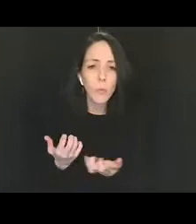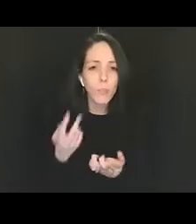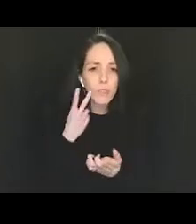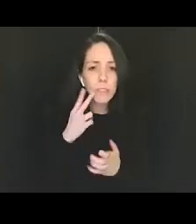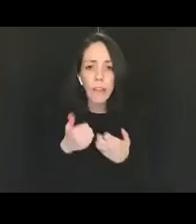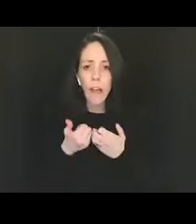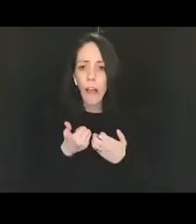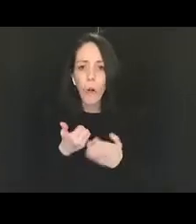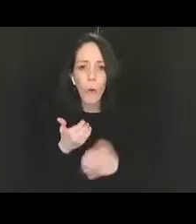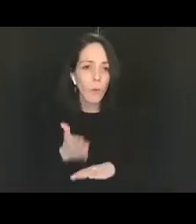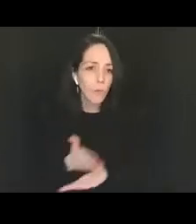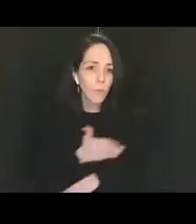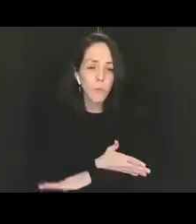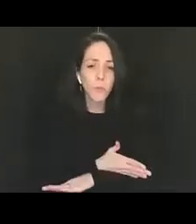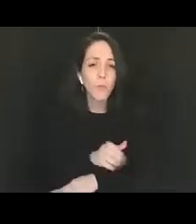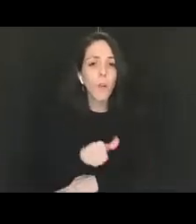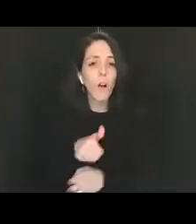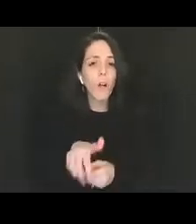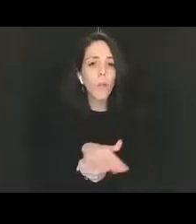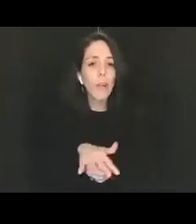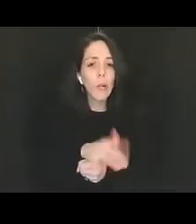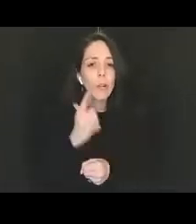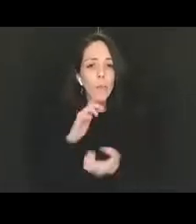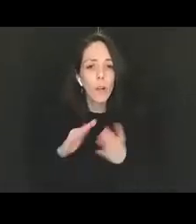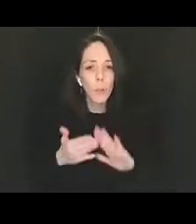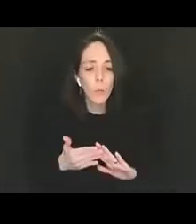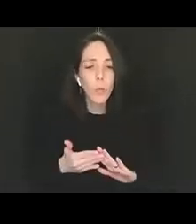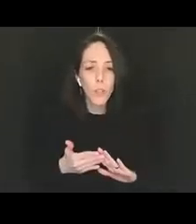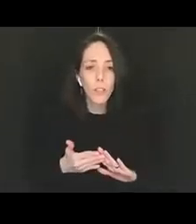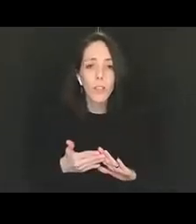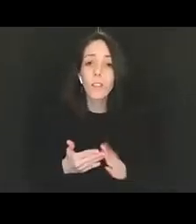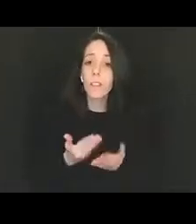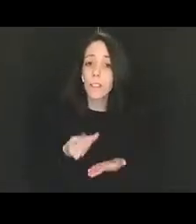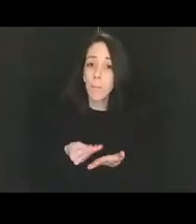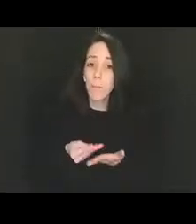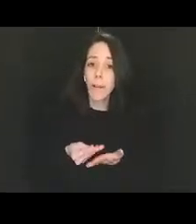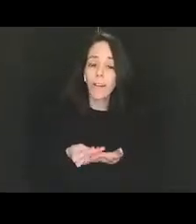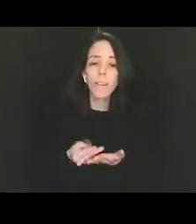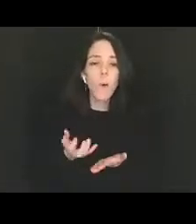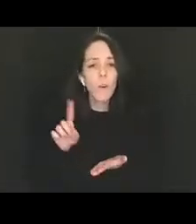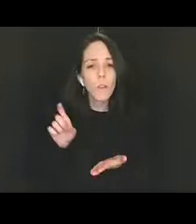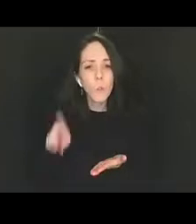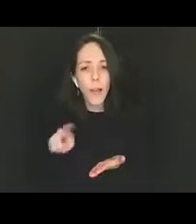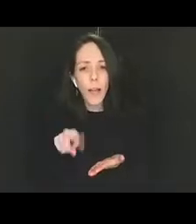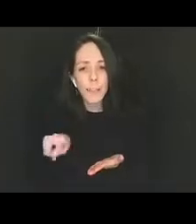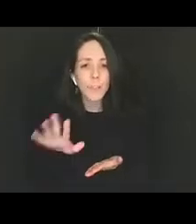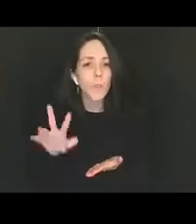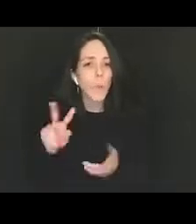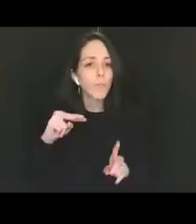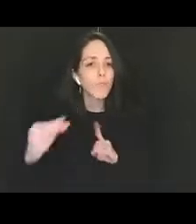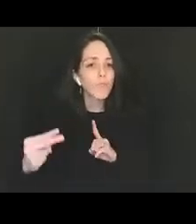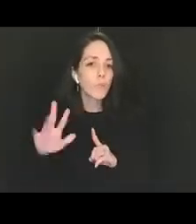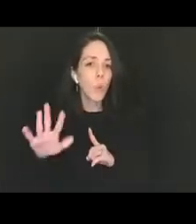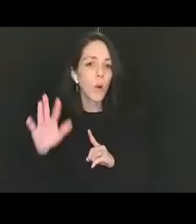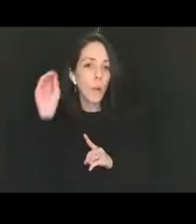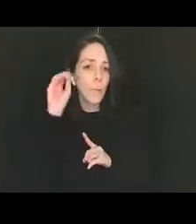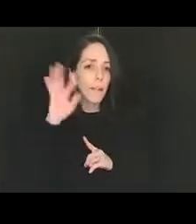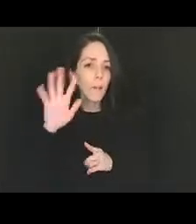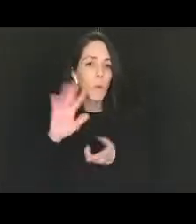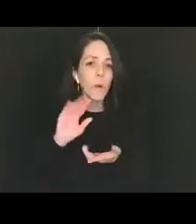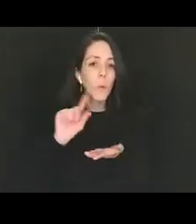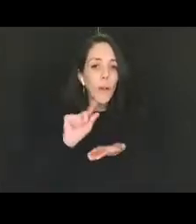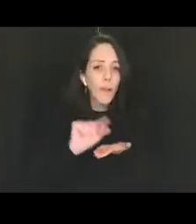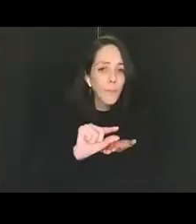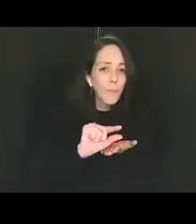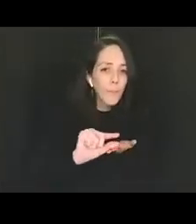as a community and how we can funnel some resources, maybe even if it has to be, you know,